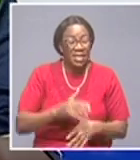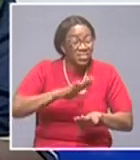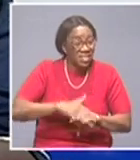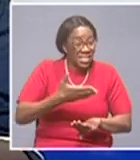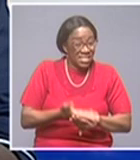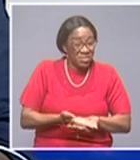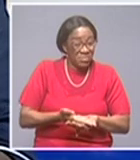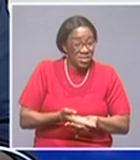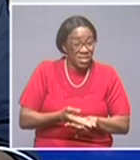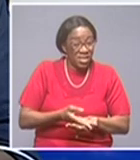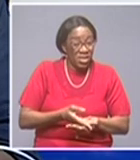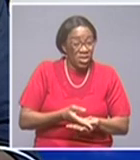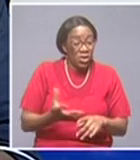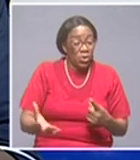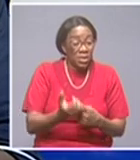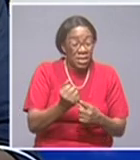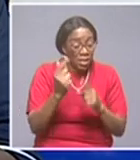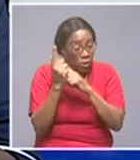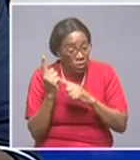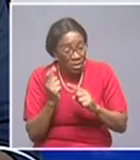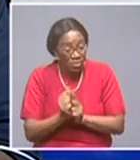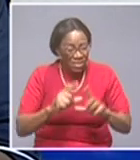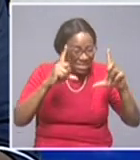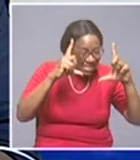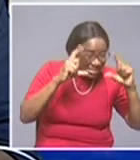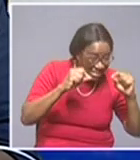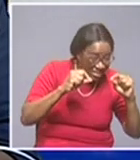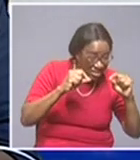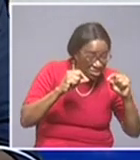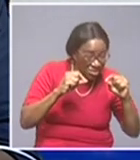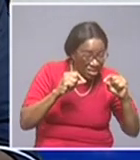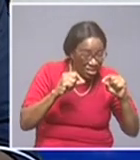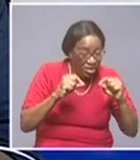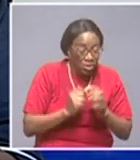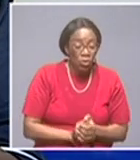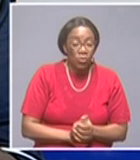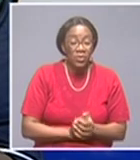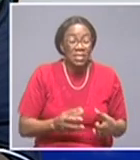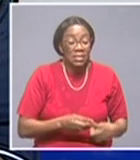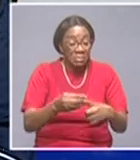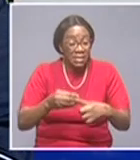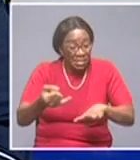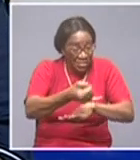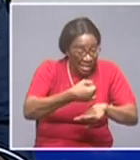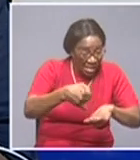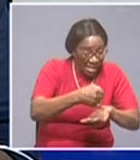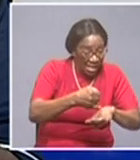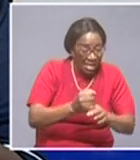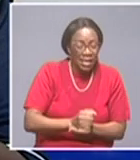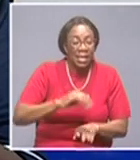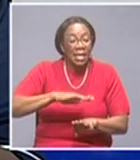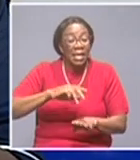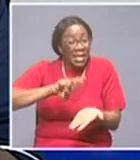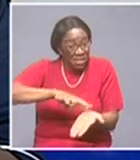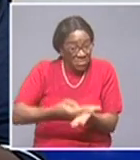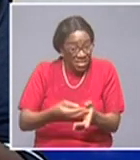whoever is in the country that time will be counted, whether it be foreigners or Namibians. When we give out our results or the outcome of what